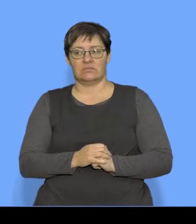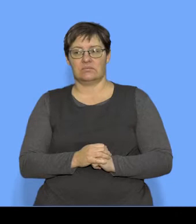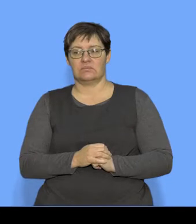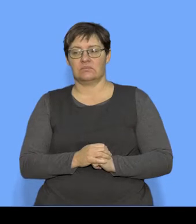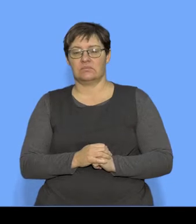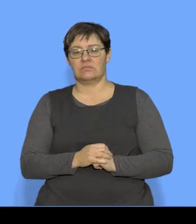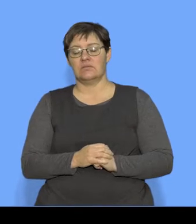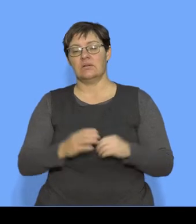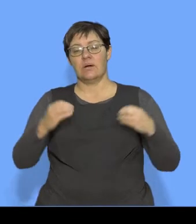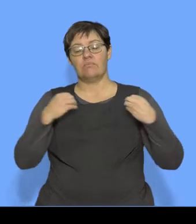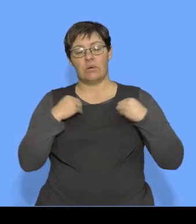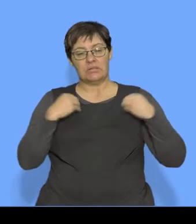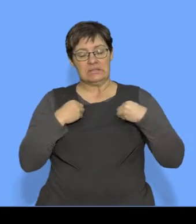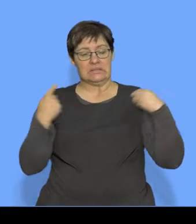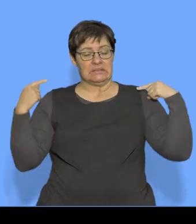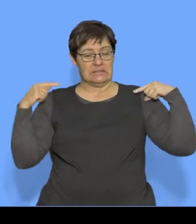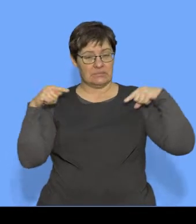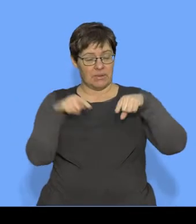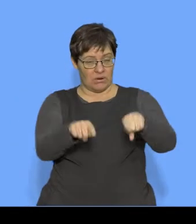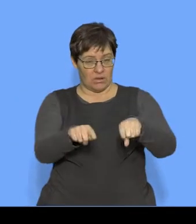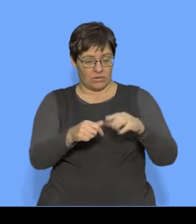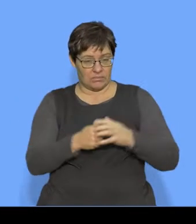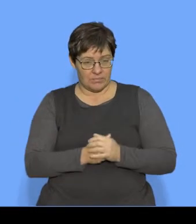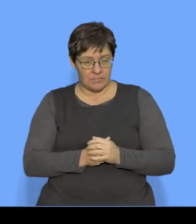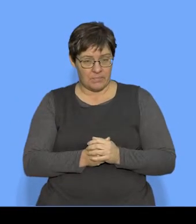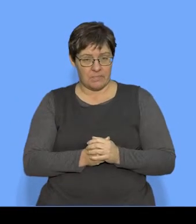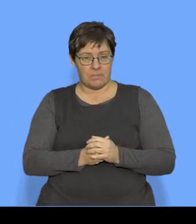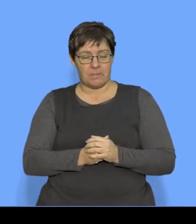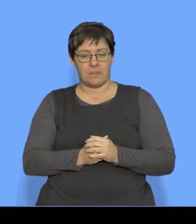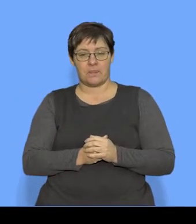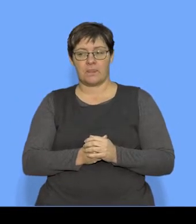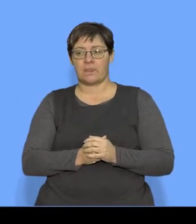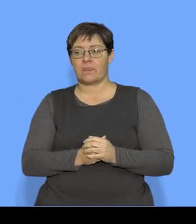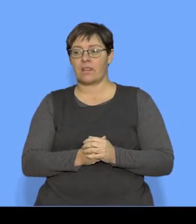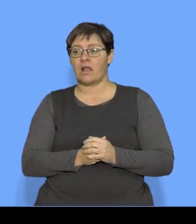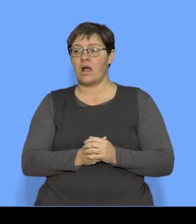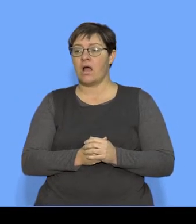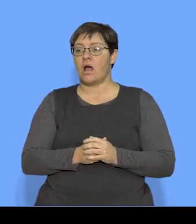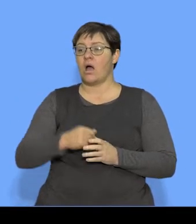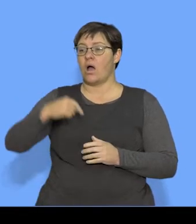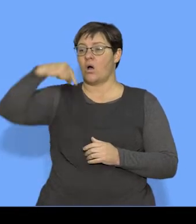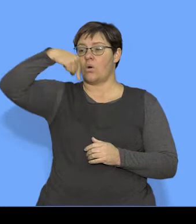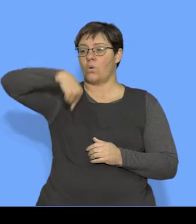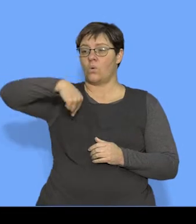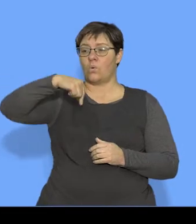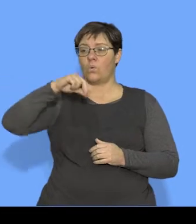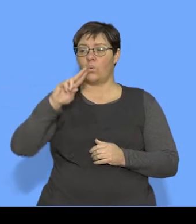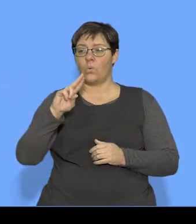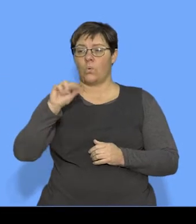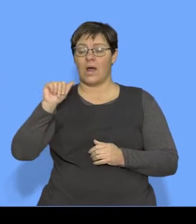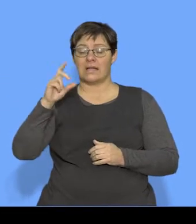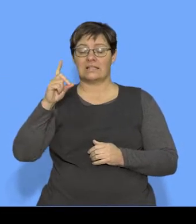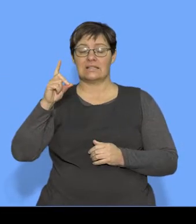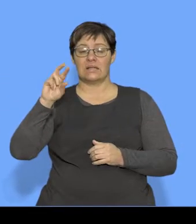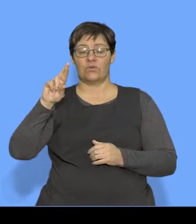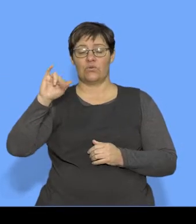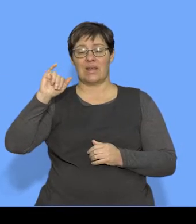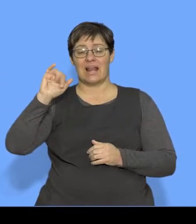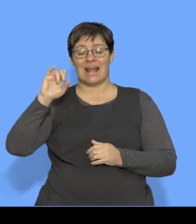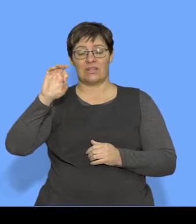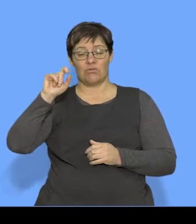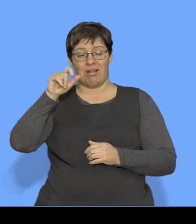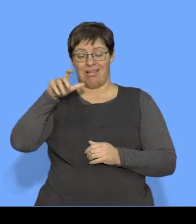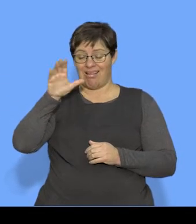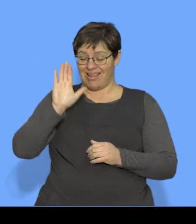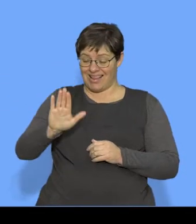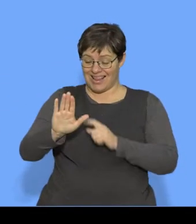the properties of a parallelogram. So remember, a quadrilateral becomes a parallelogram if